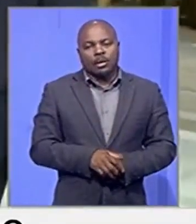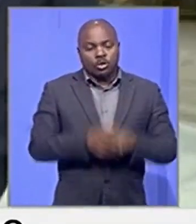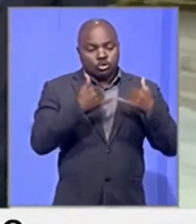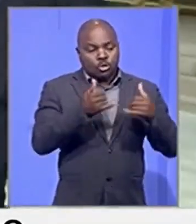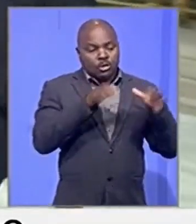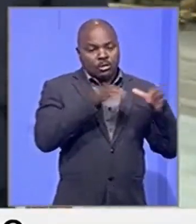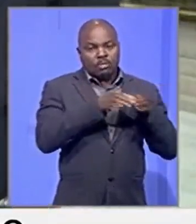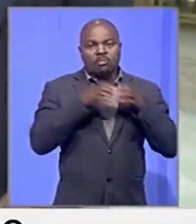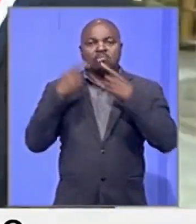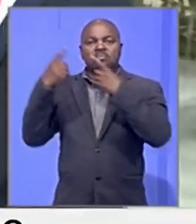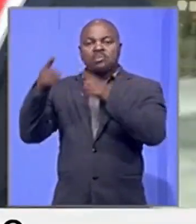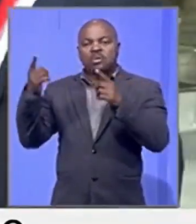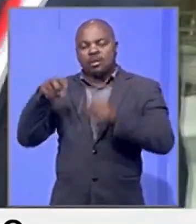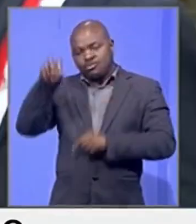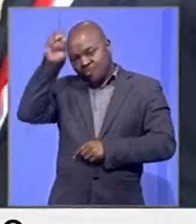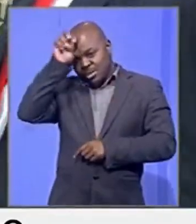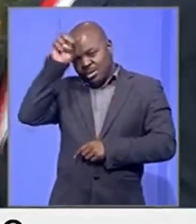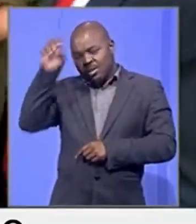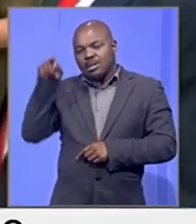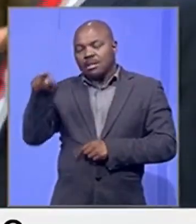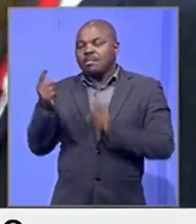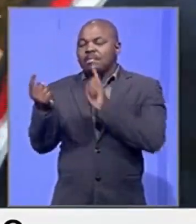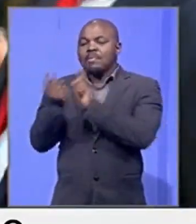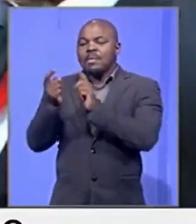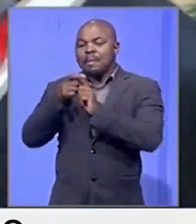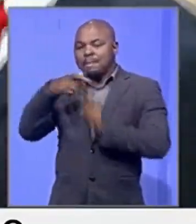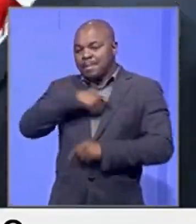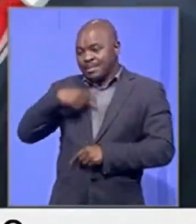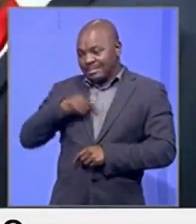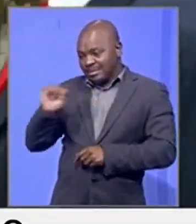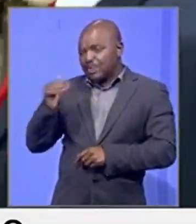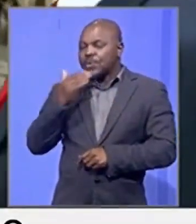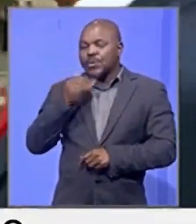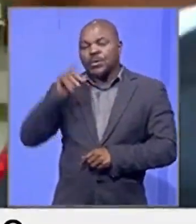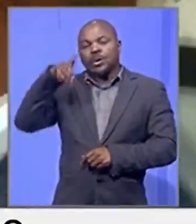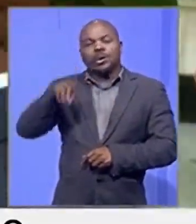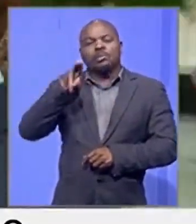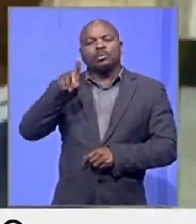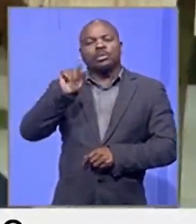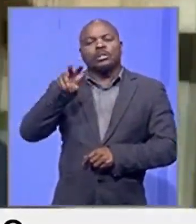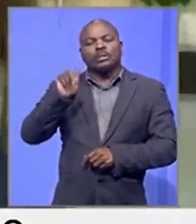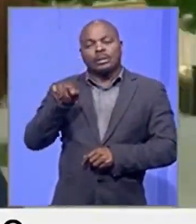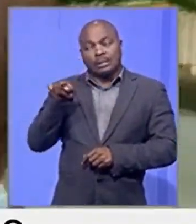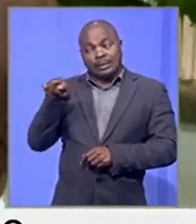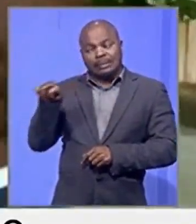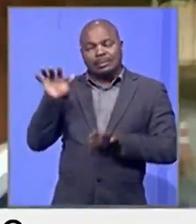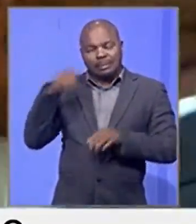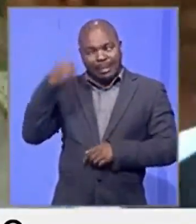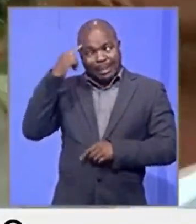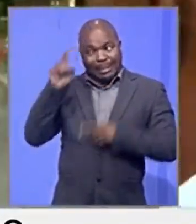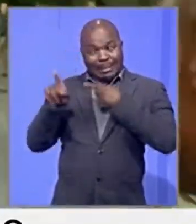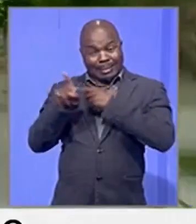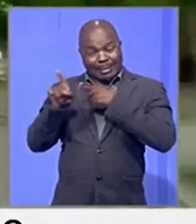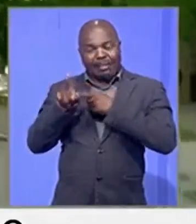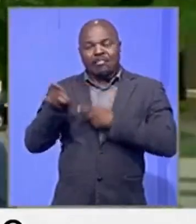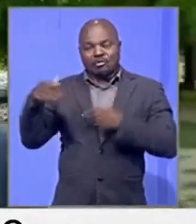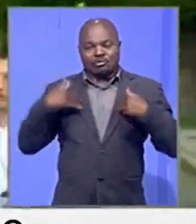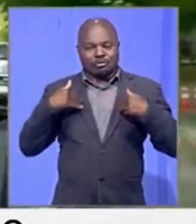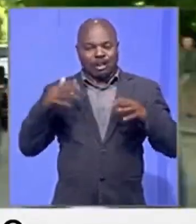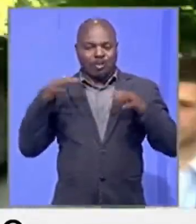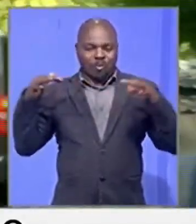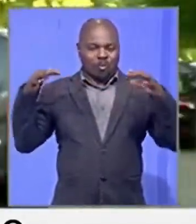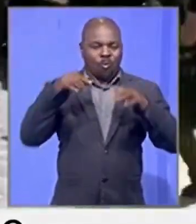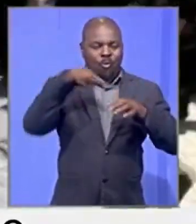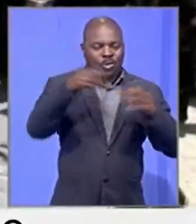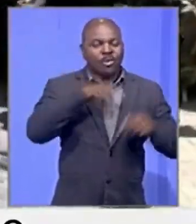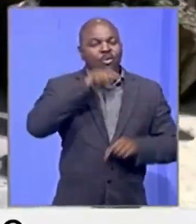tla leba kwa St. Petersburg go kopana le moporesidente wa Russia Vladimir Putin yo a tsewang jaaka e le ene a simolotseng ntwa kwa